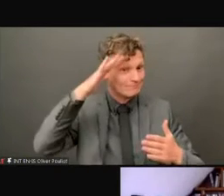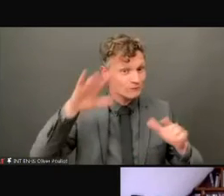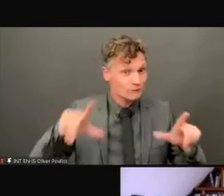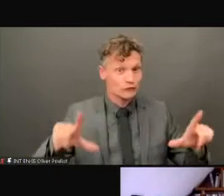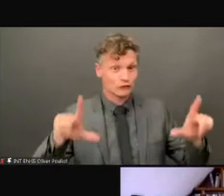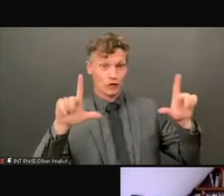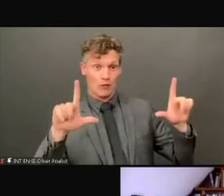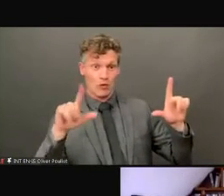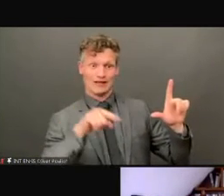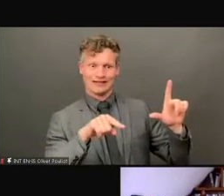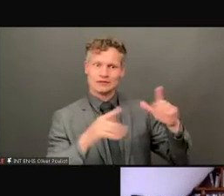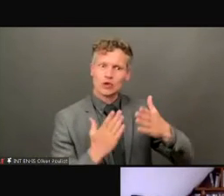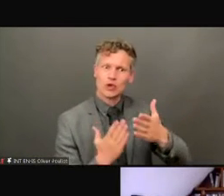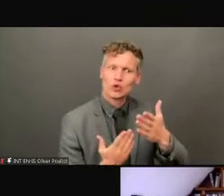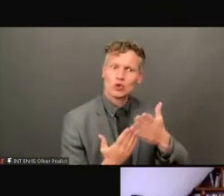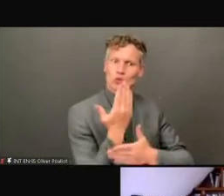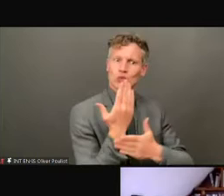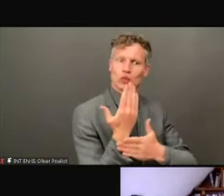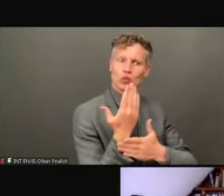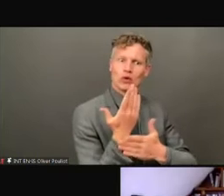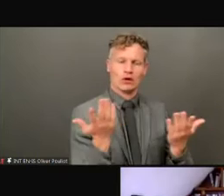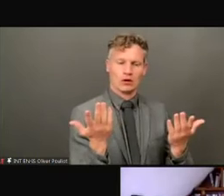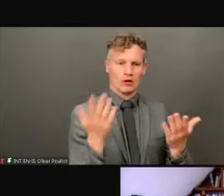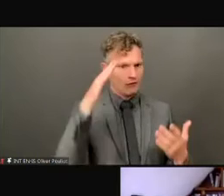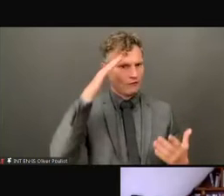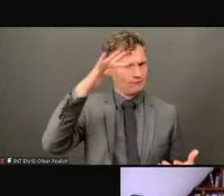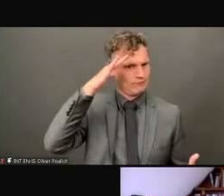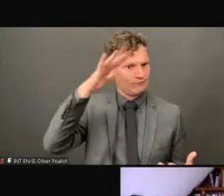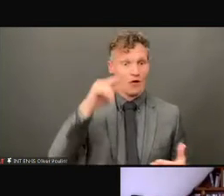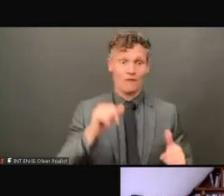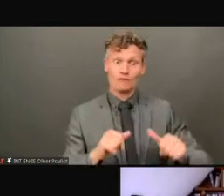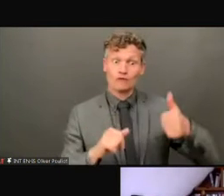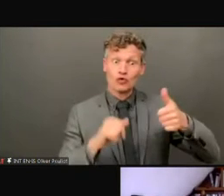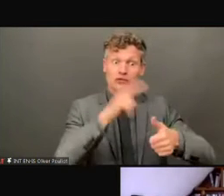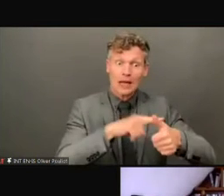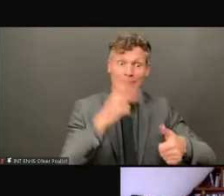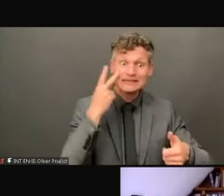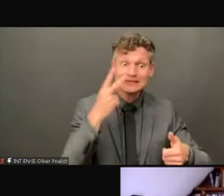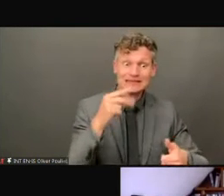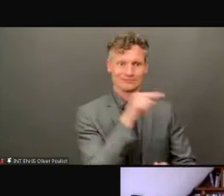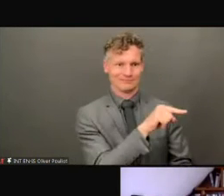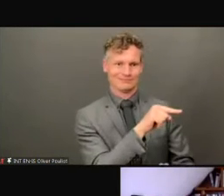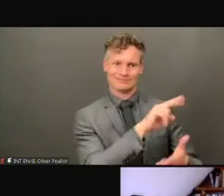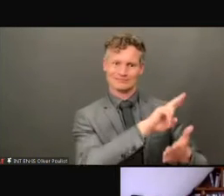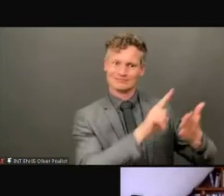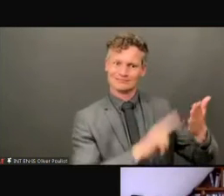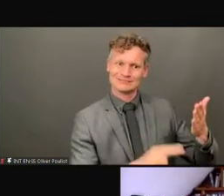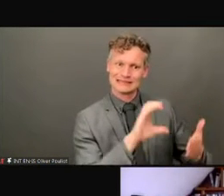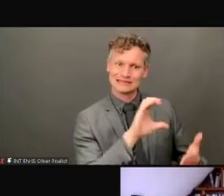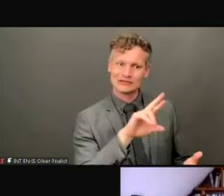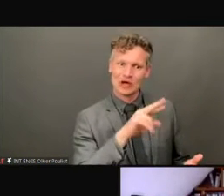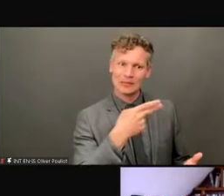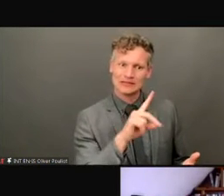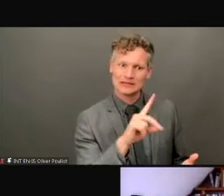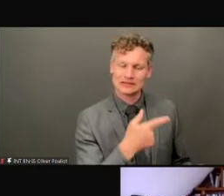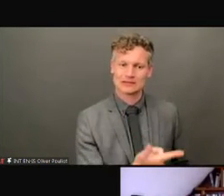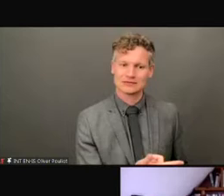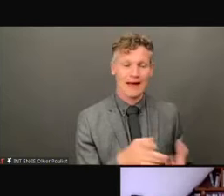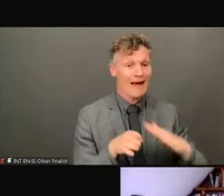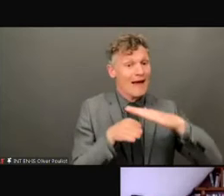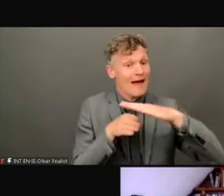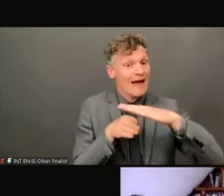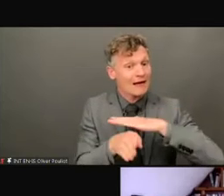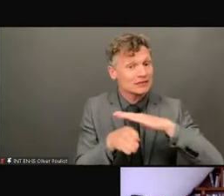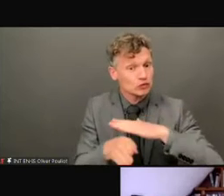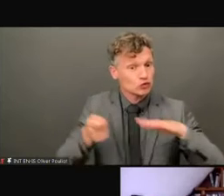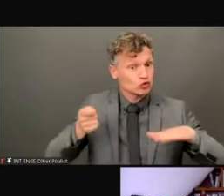the first time by the CRPD. Access to justice is a crucial cross-cutting right that enables rights